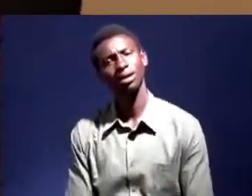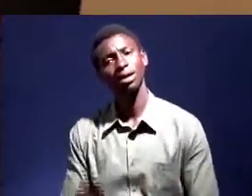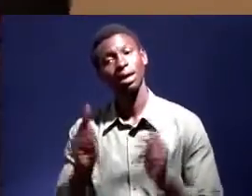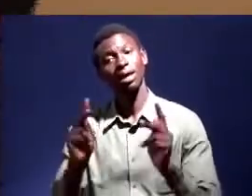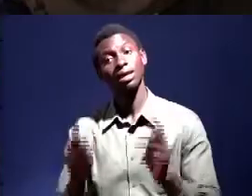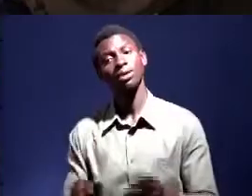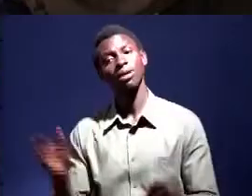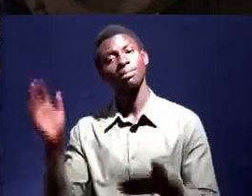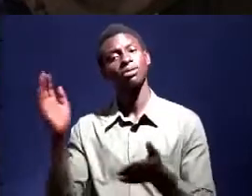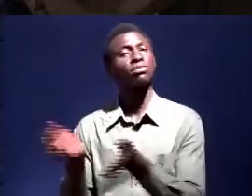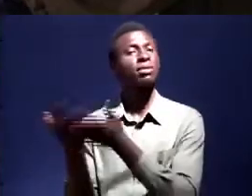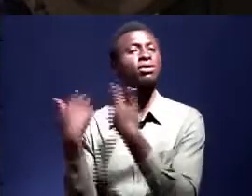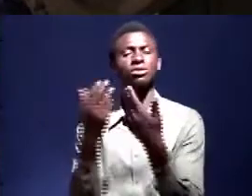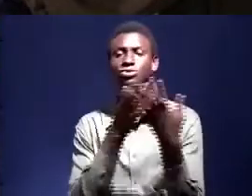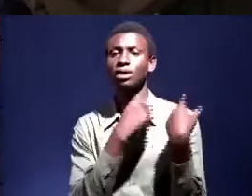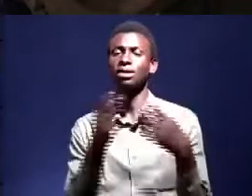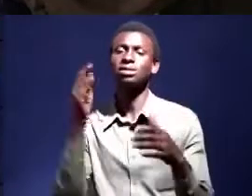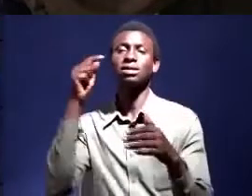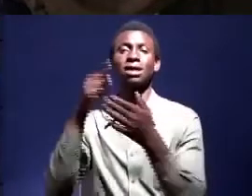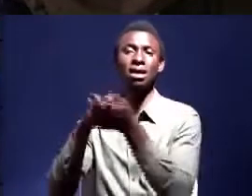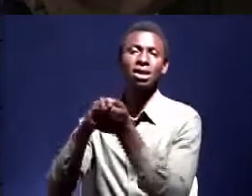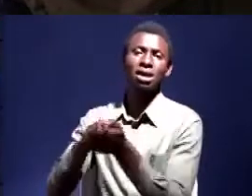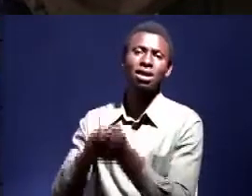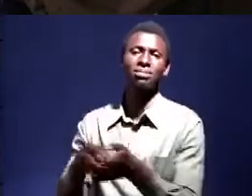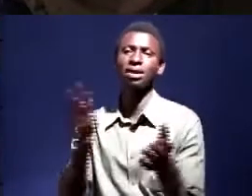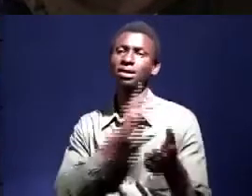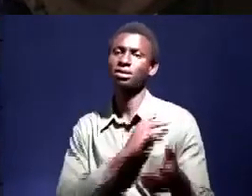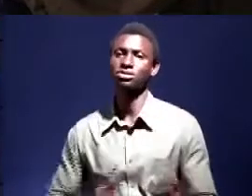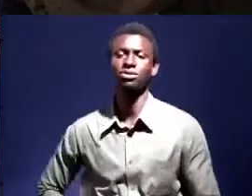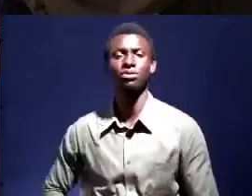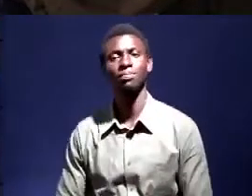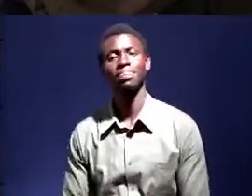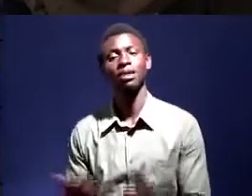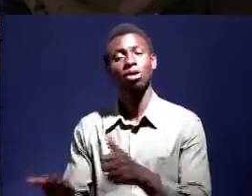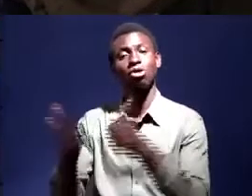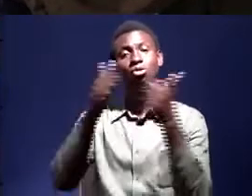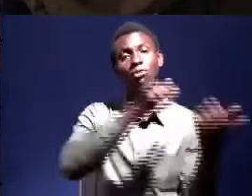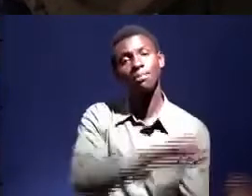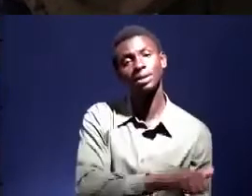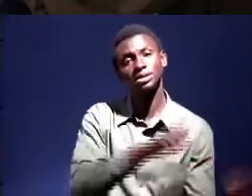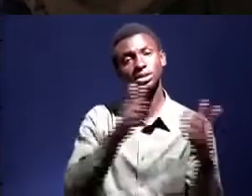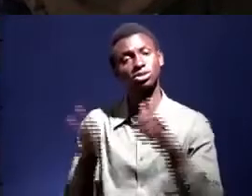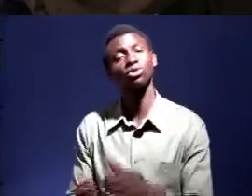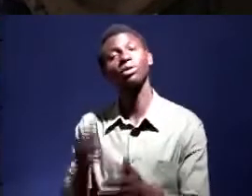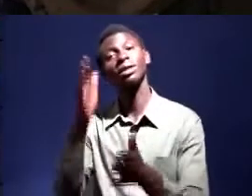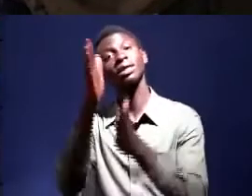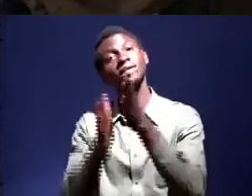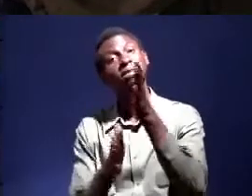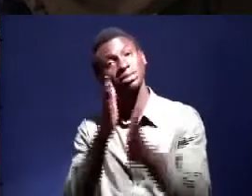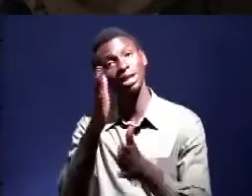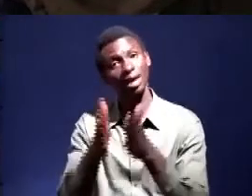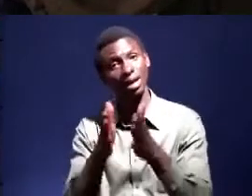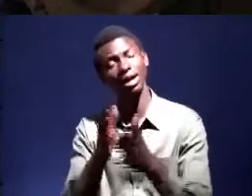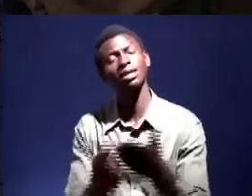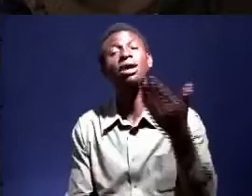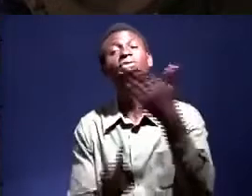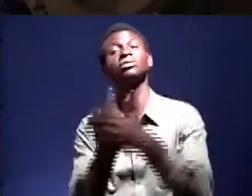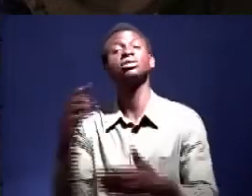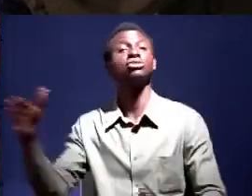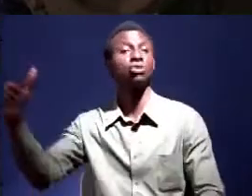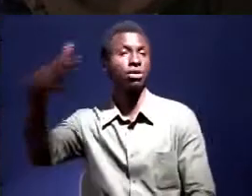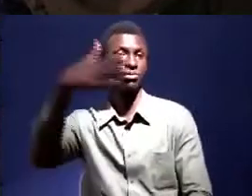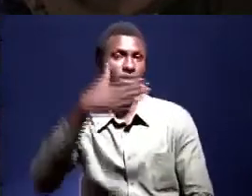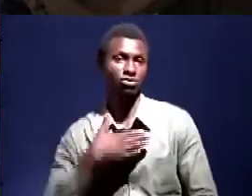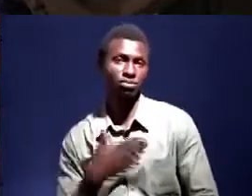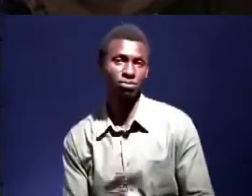damu ya Kristo. Baptism. Ubatizo is a symbol ni ishara of our commitment, ya kujitoa kwetu, our